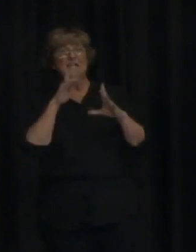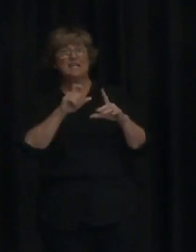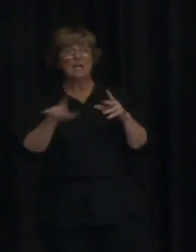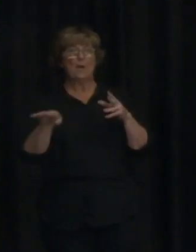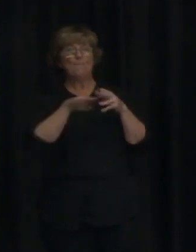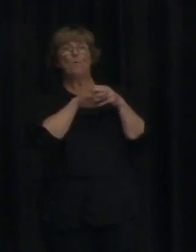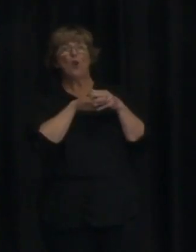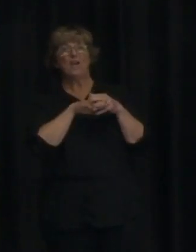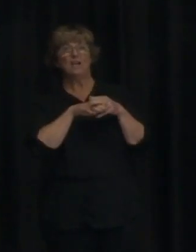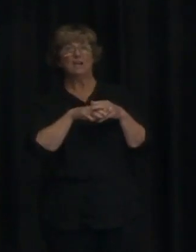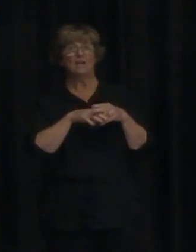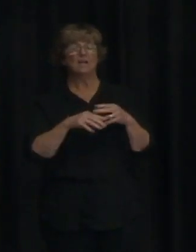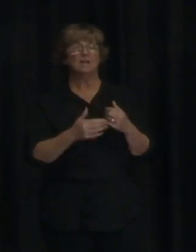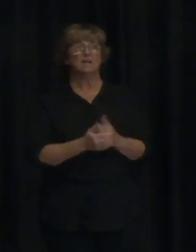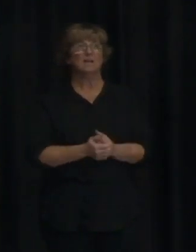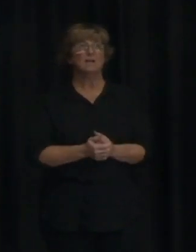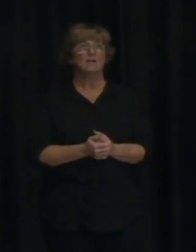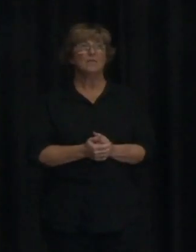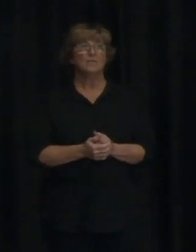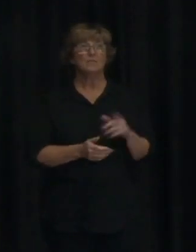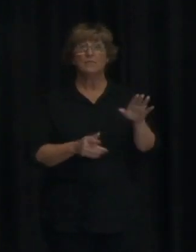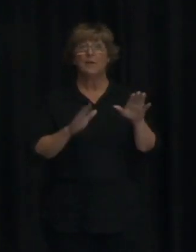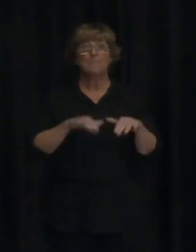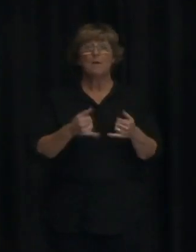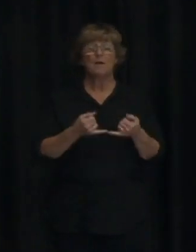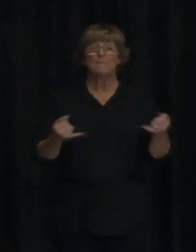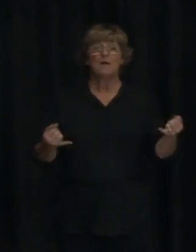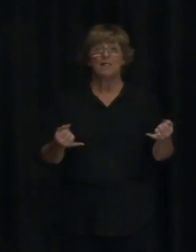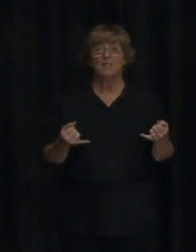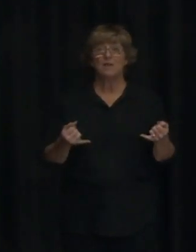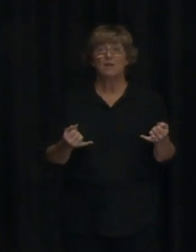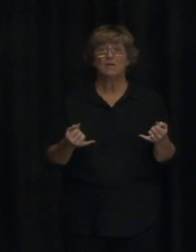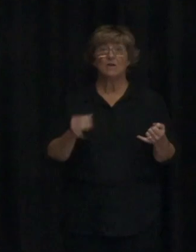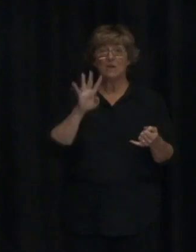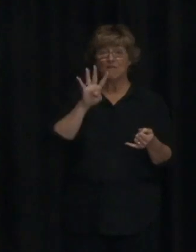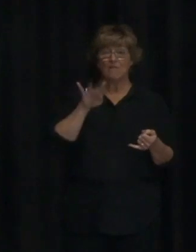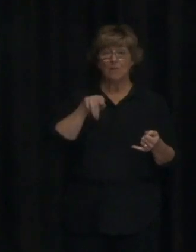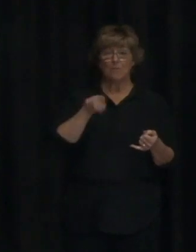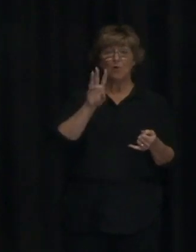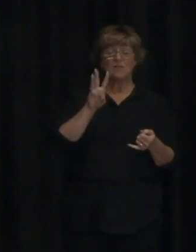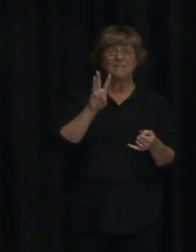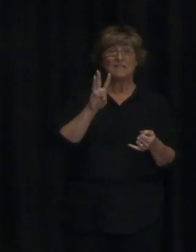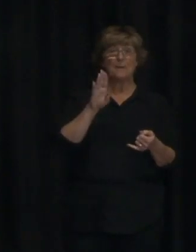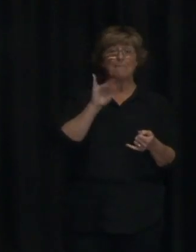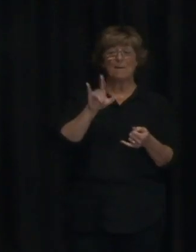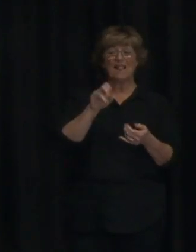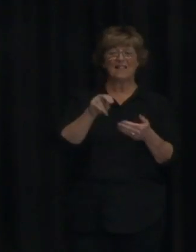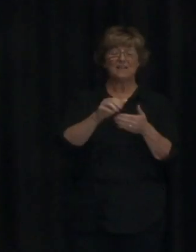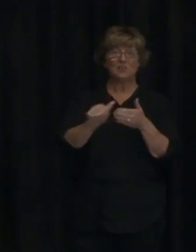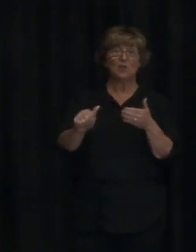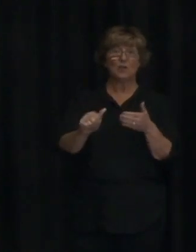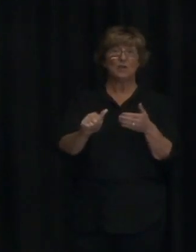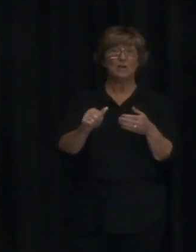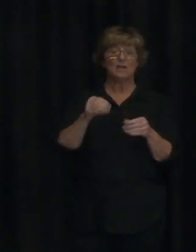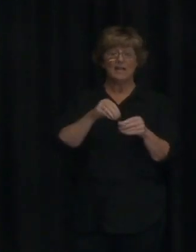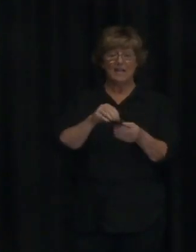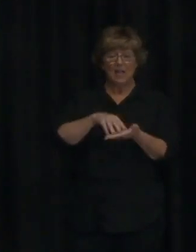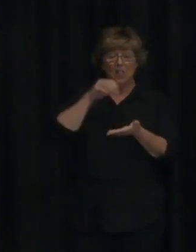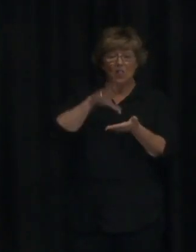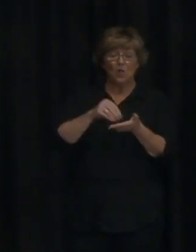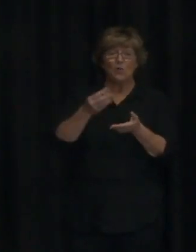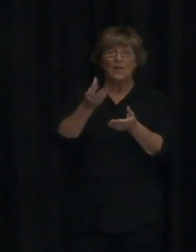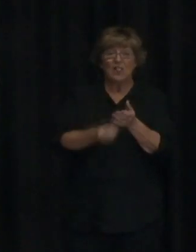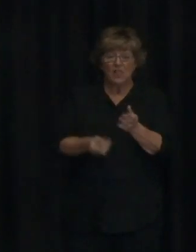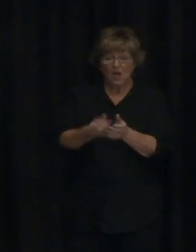break. Well, the bottom line is we're providing flexibility. That $4.6 billion in learning loss flexibility provides for